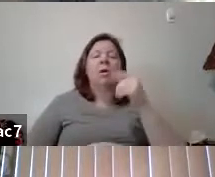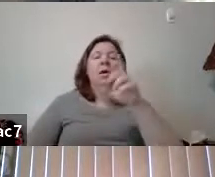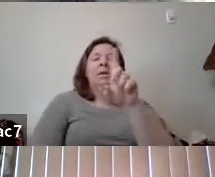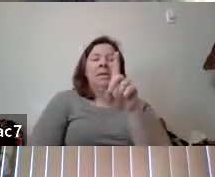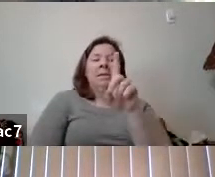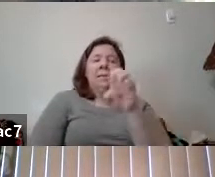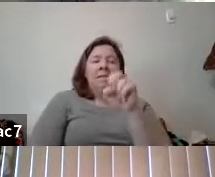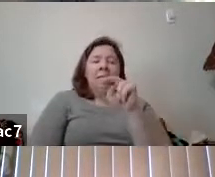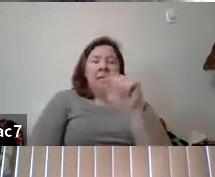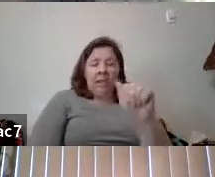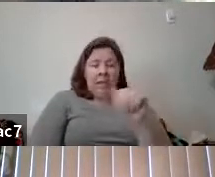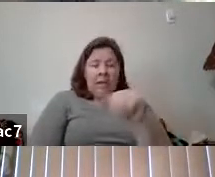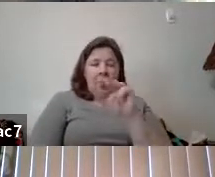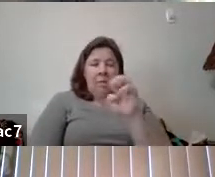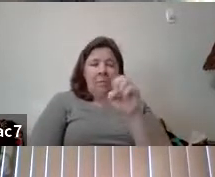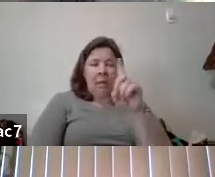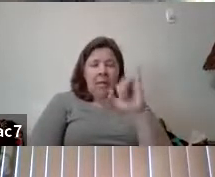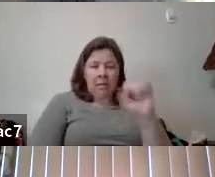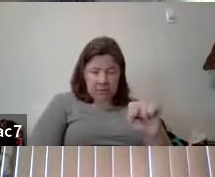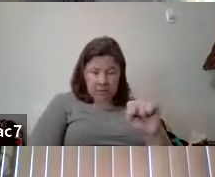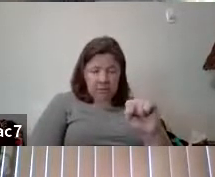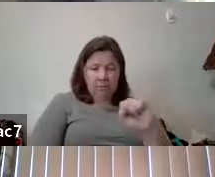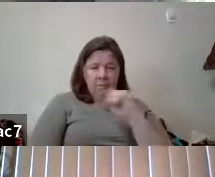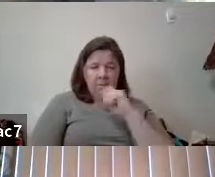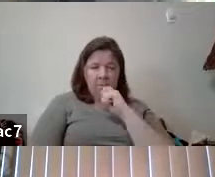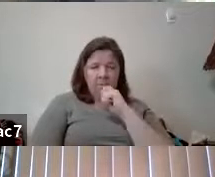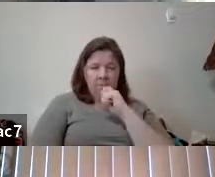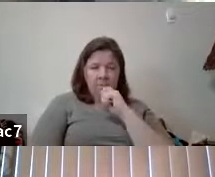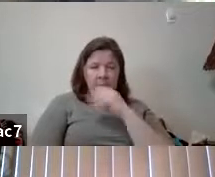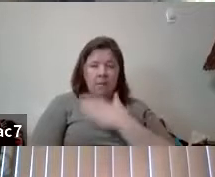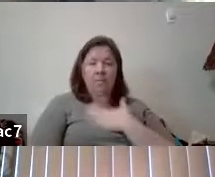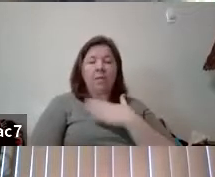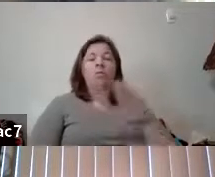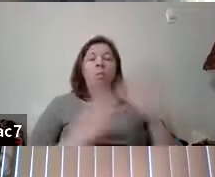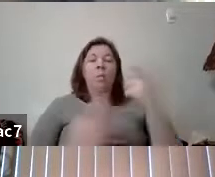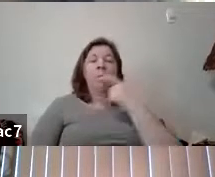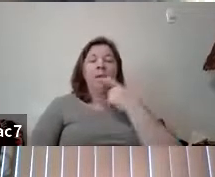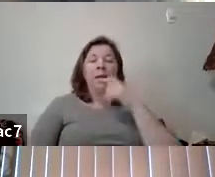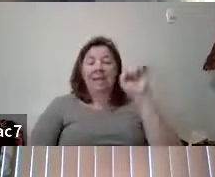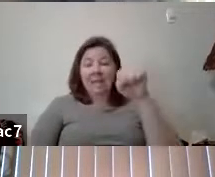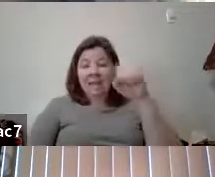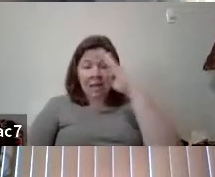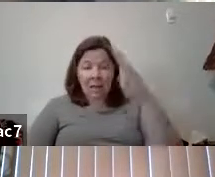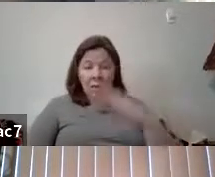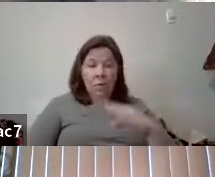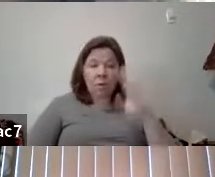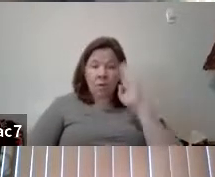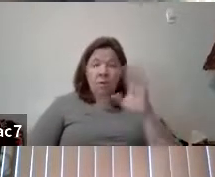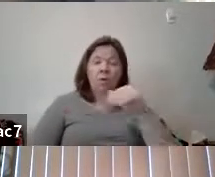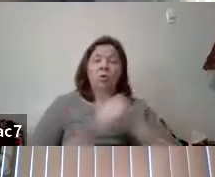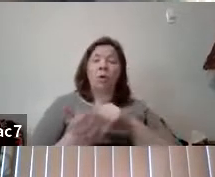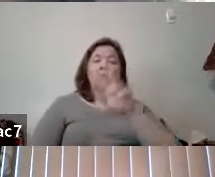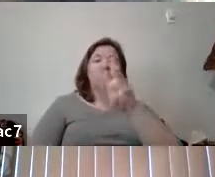Dina Mady. Can you please unmute yourself and ask your question, Dina? Yes. Hi, Marina. Hi, Dr. Williams